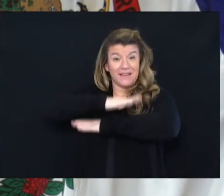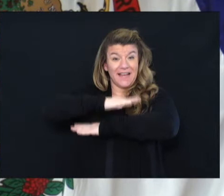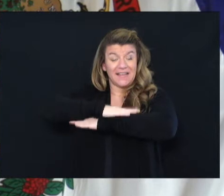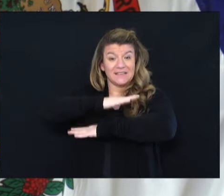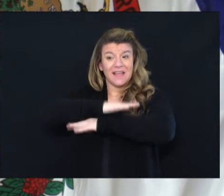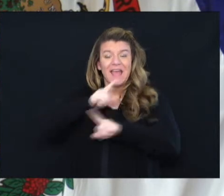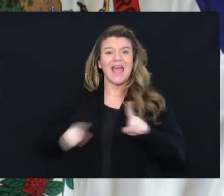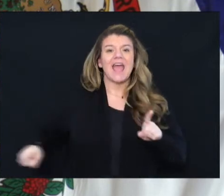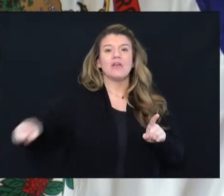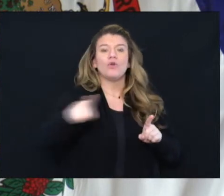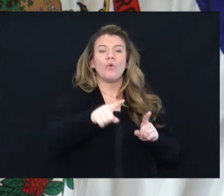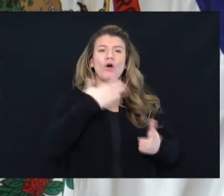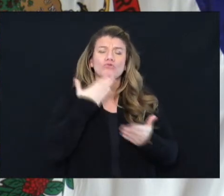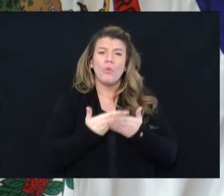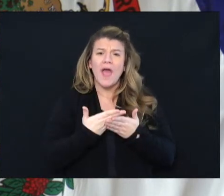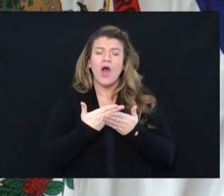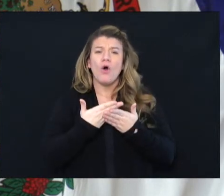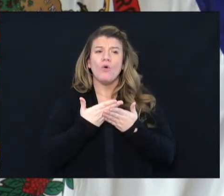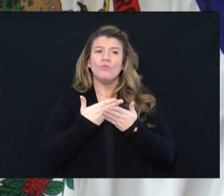your well wishes,